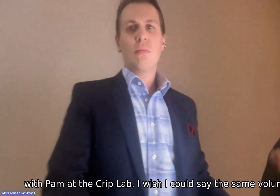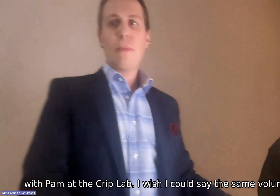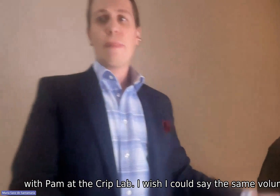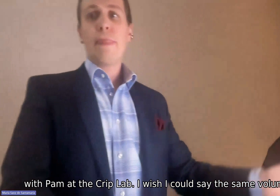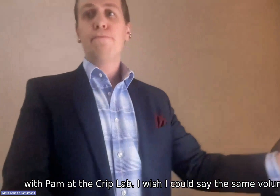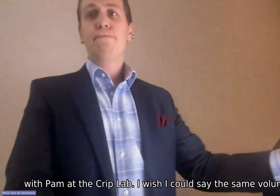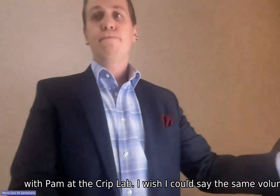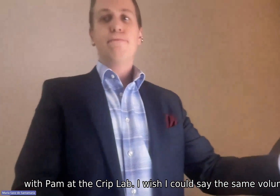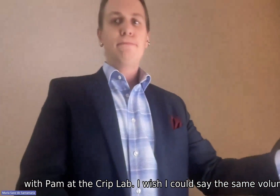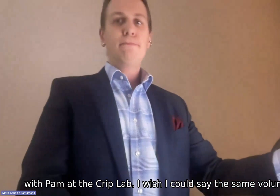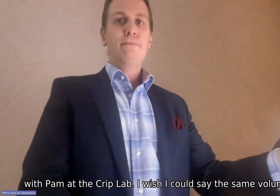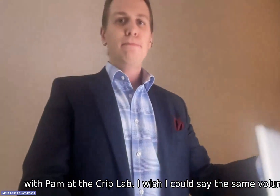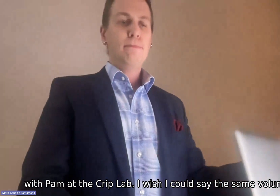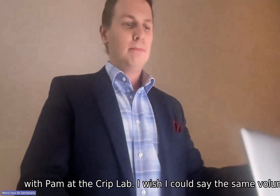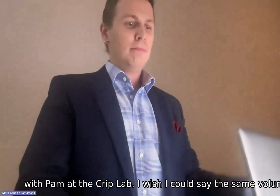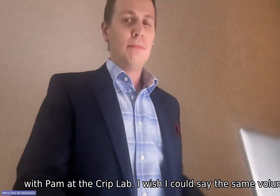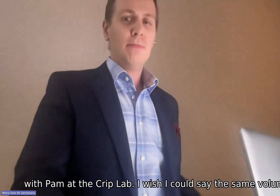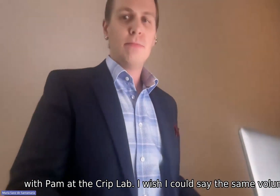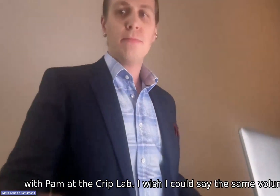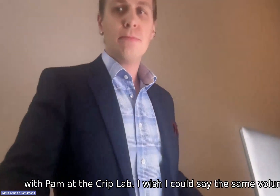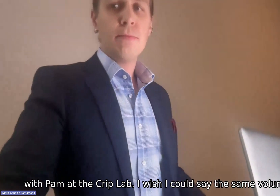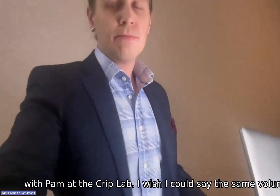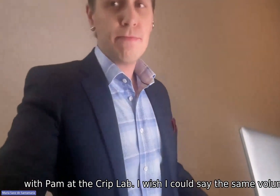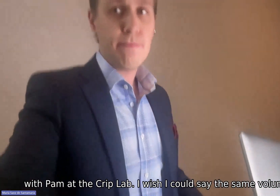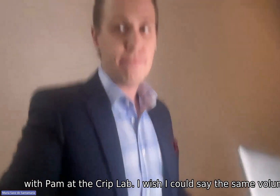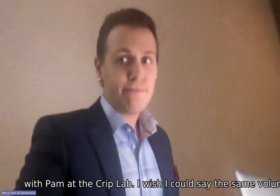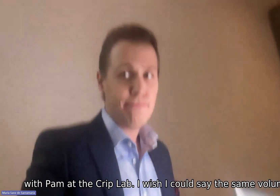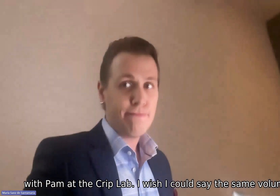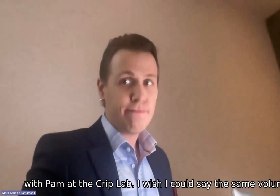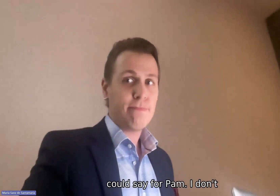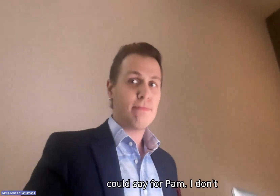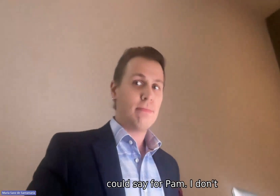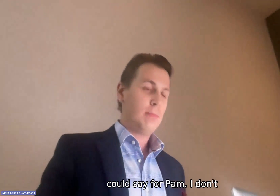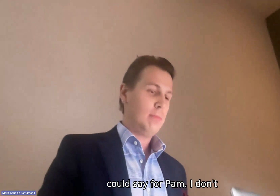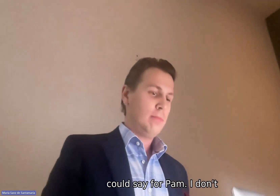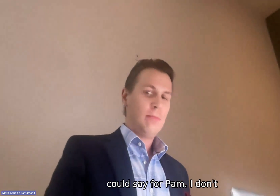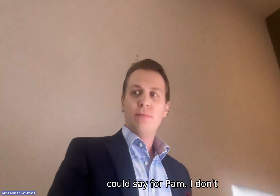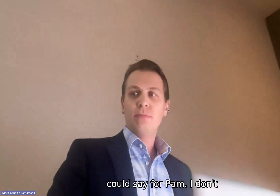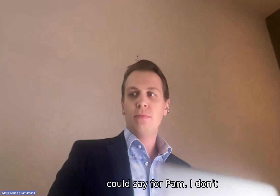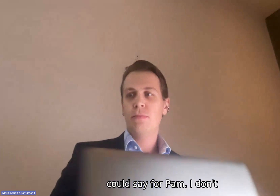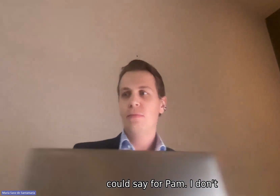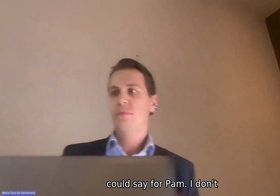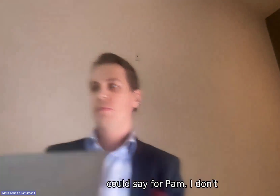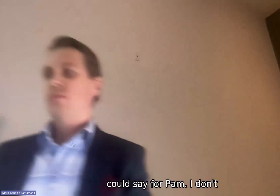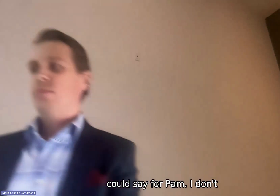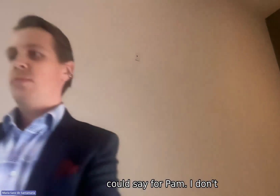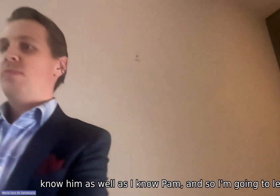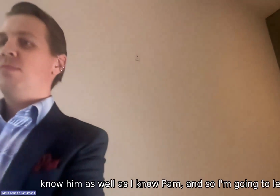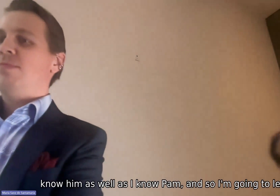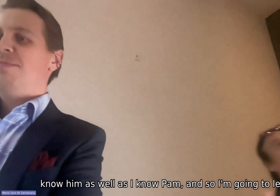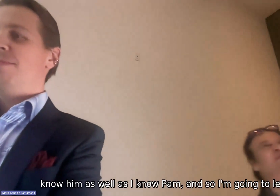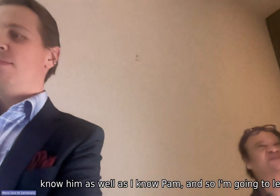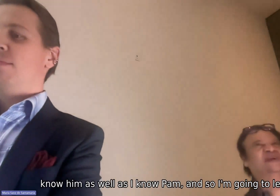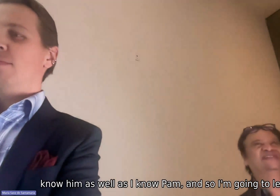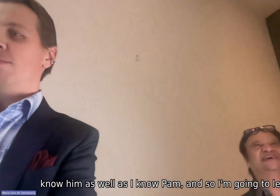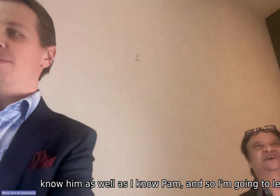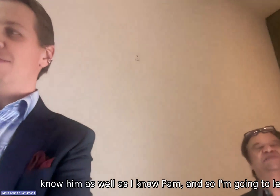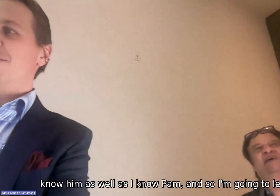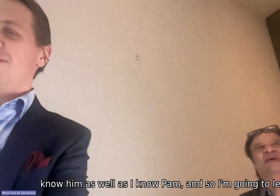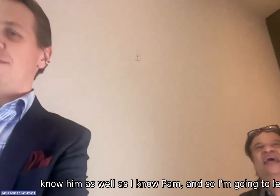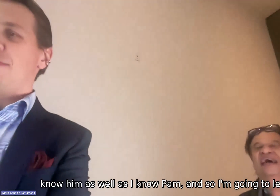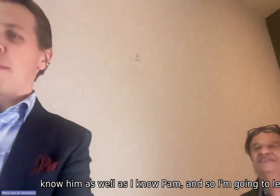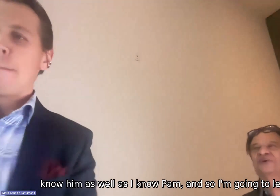who also works with Pam at the CRIP Lab. I wish I could say the same volumes I could say for Pam. I don't know him as well